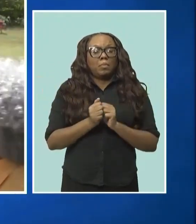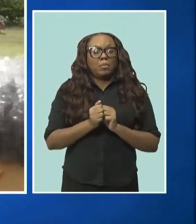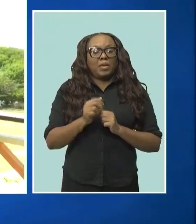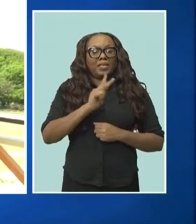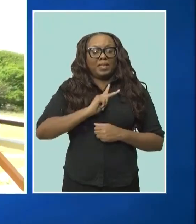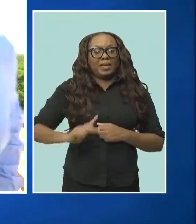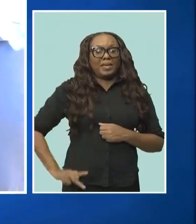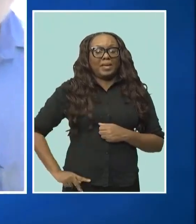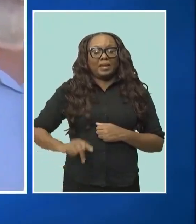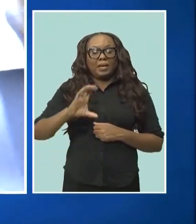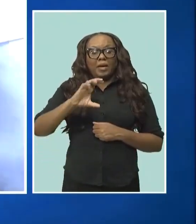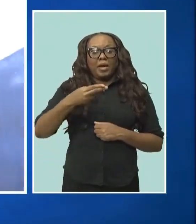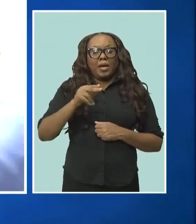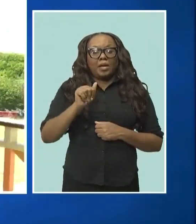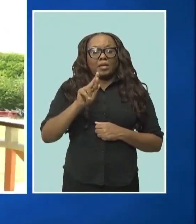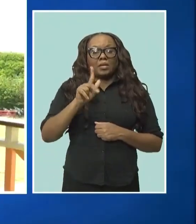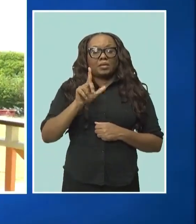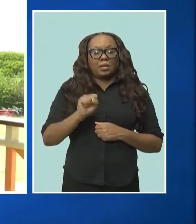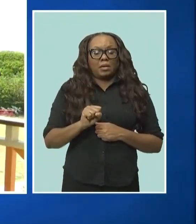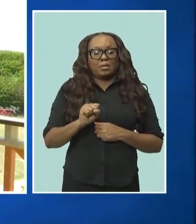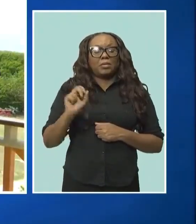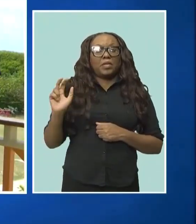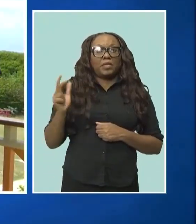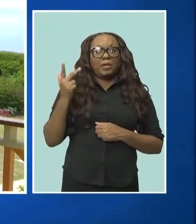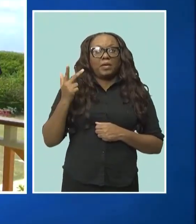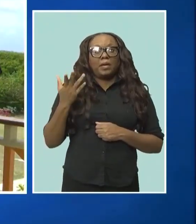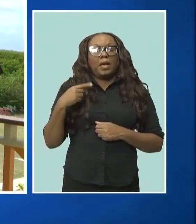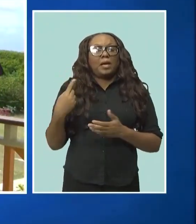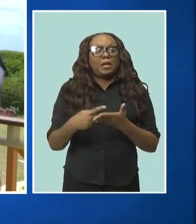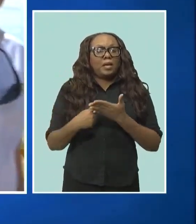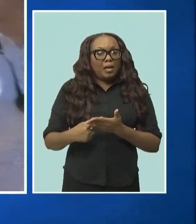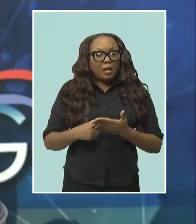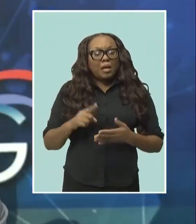generation in building Britain in the 20th century.